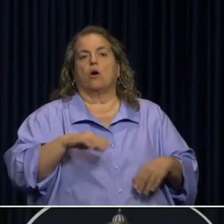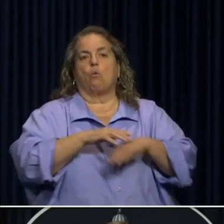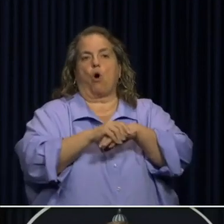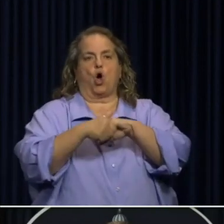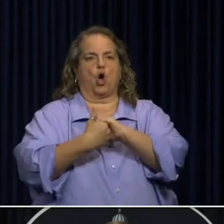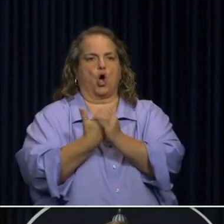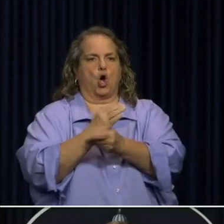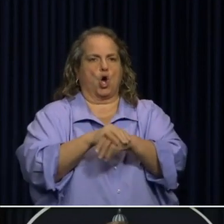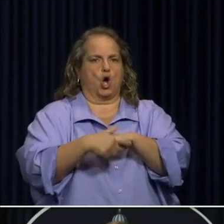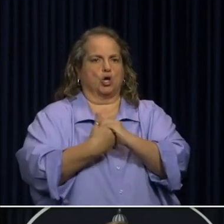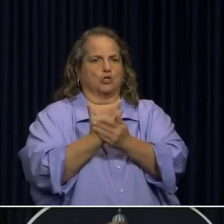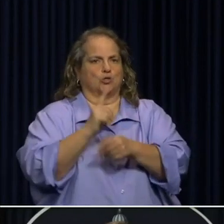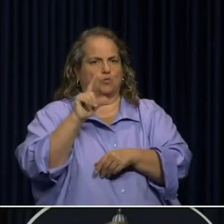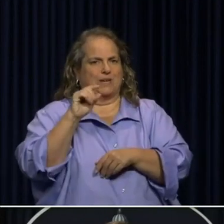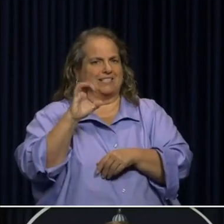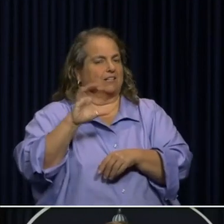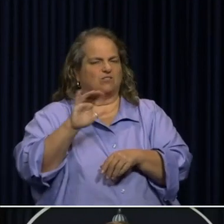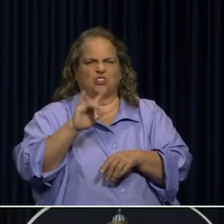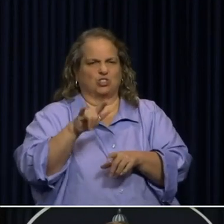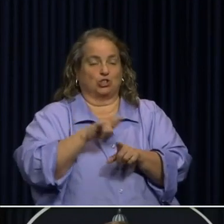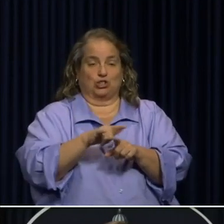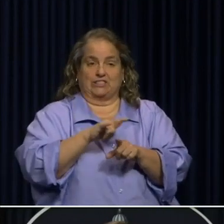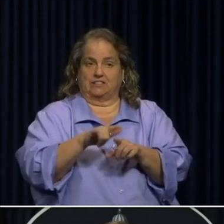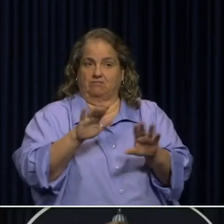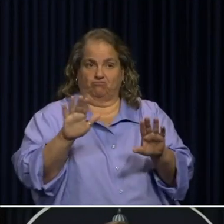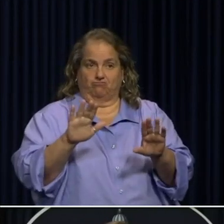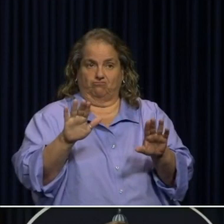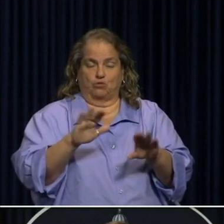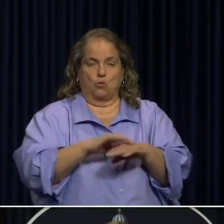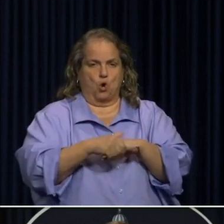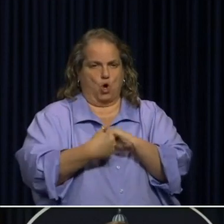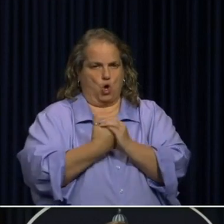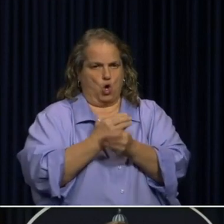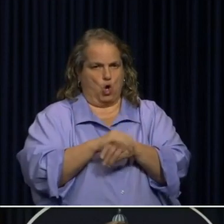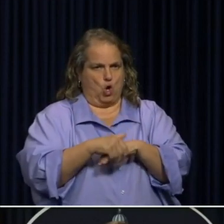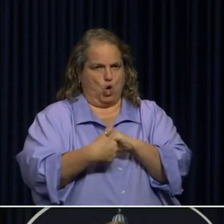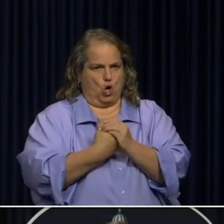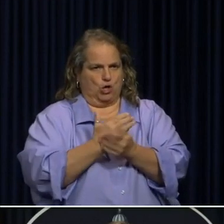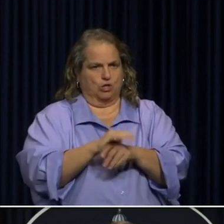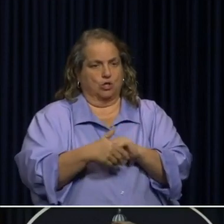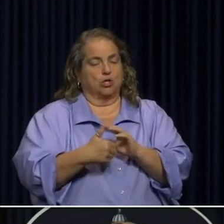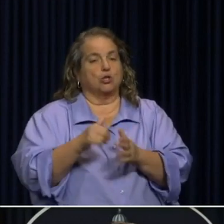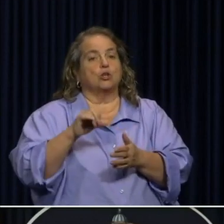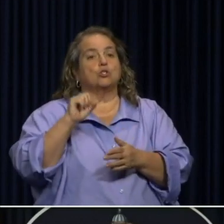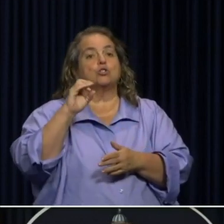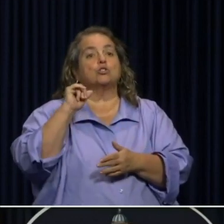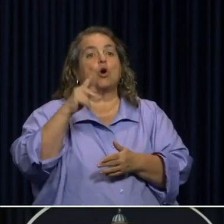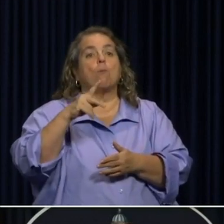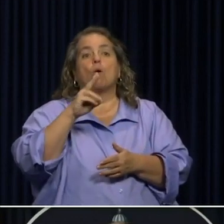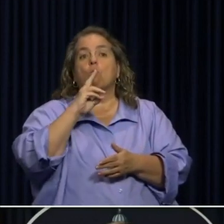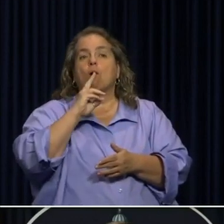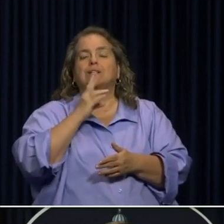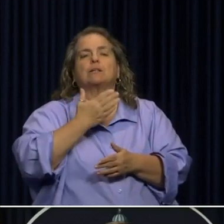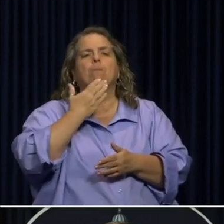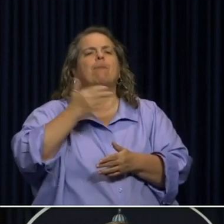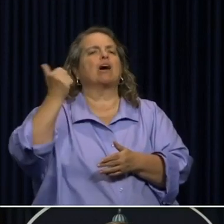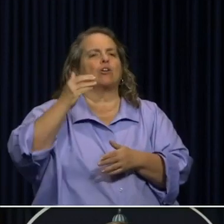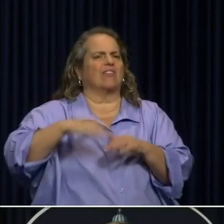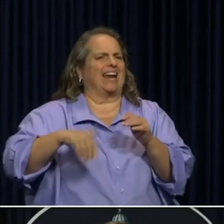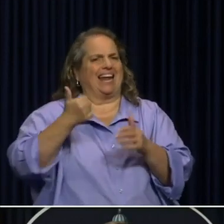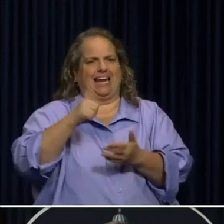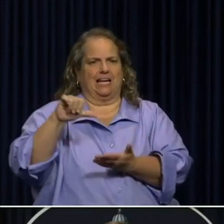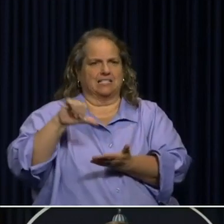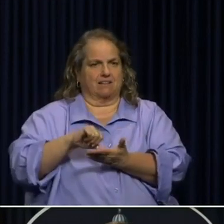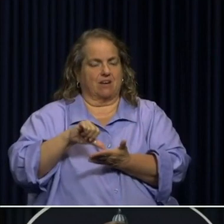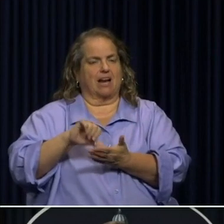seconds, no cheating. Remember, soap and water is better than any type of hand sanitizer. and make sure